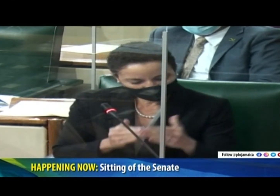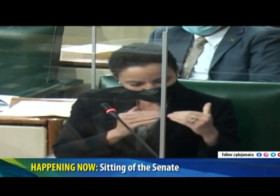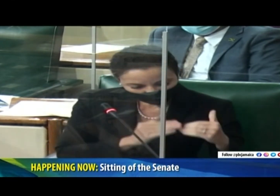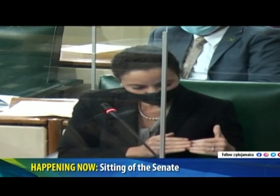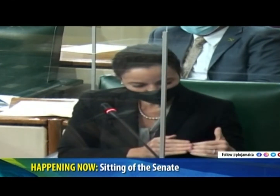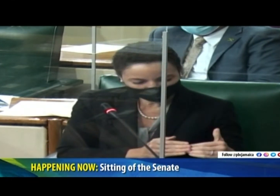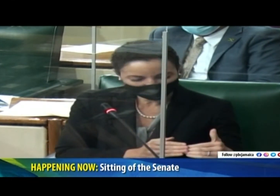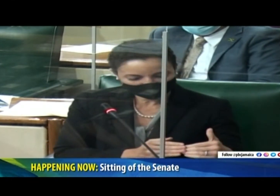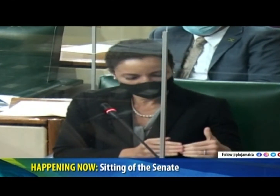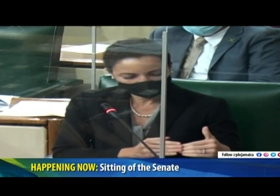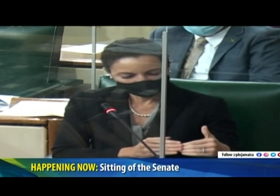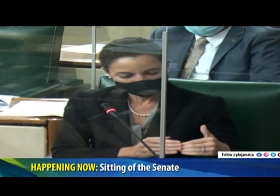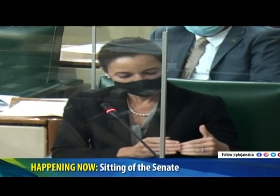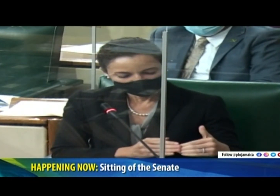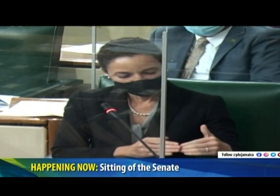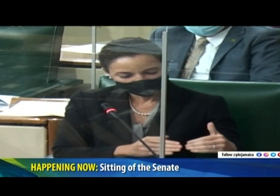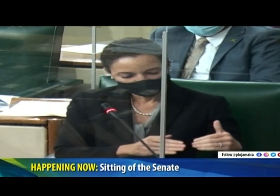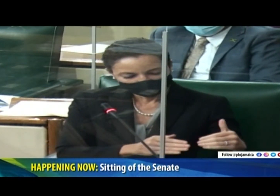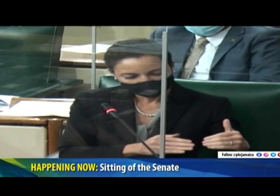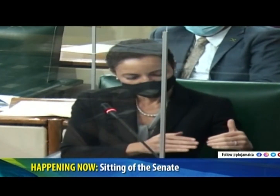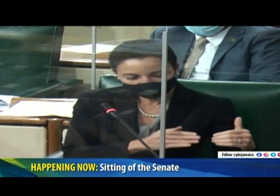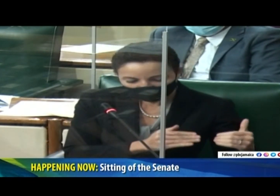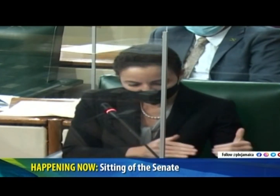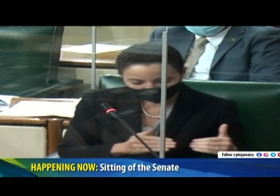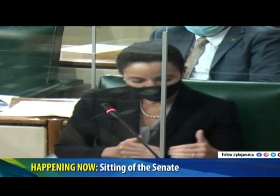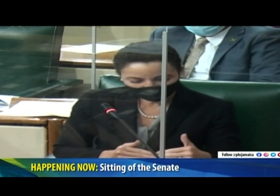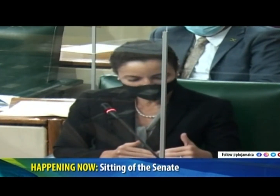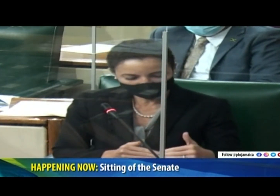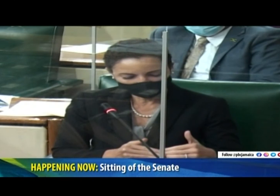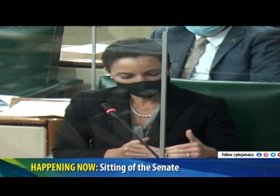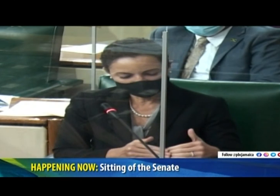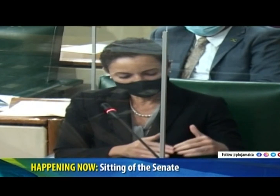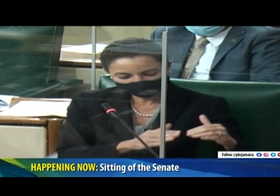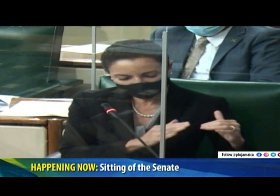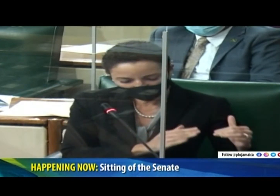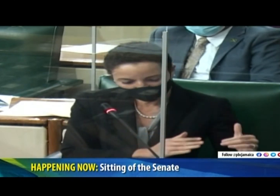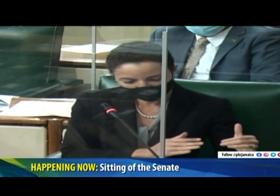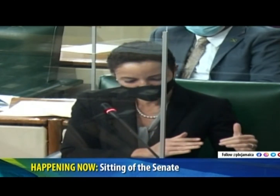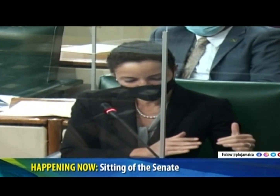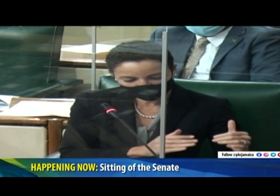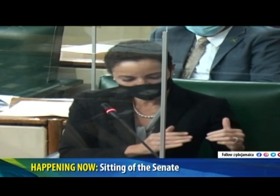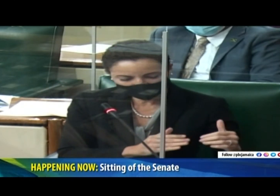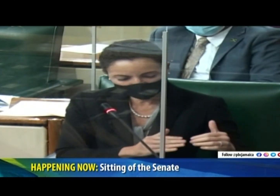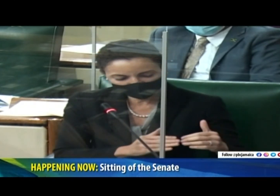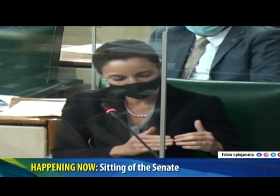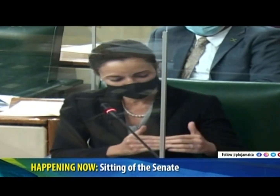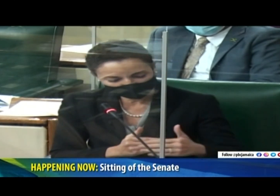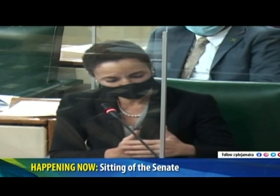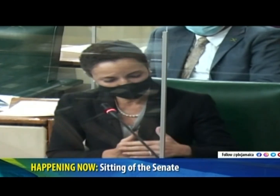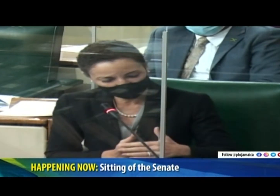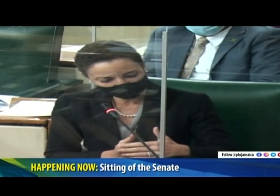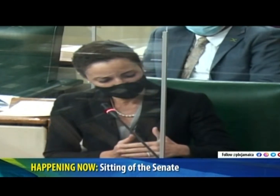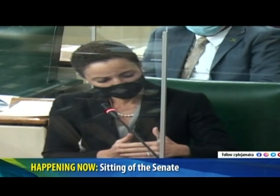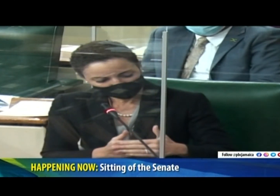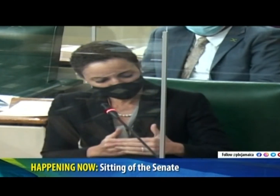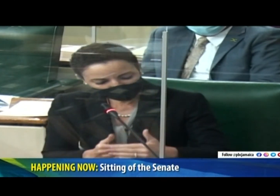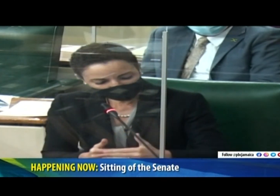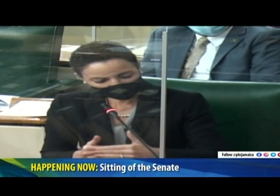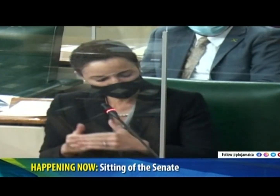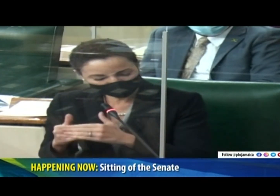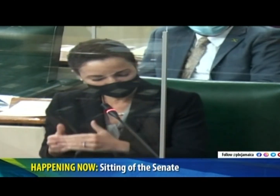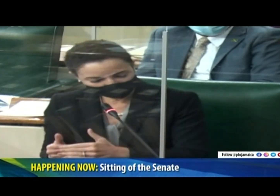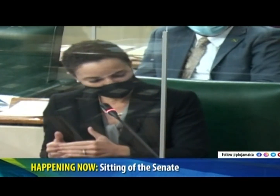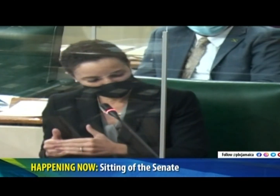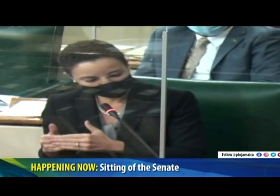In the second part, for new and compelling evidence, then the time limit is where the Court of Appeal rules